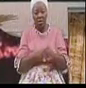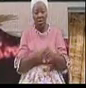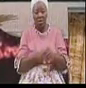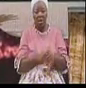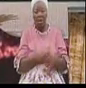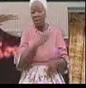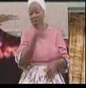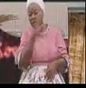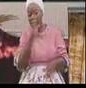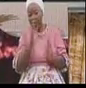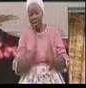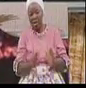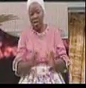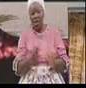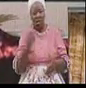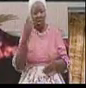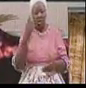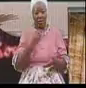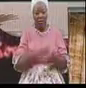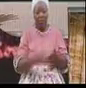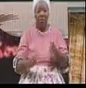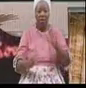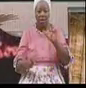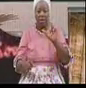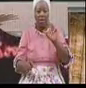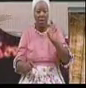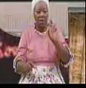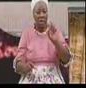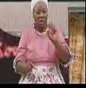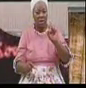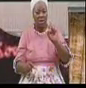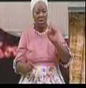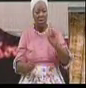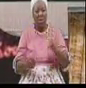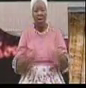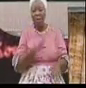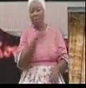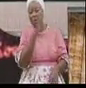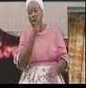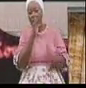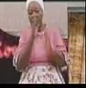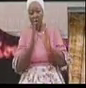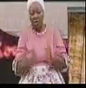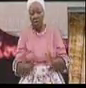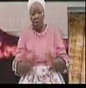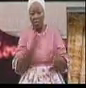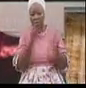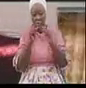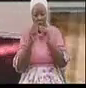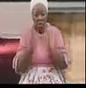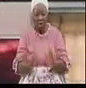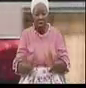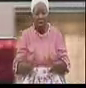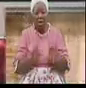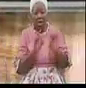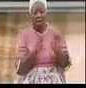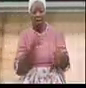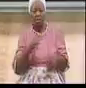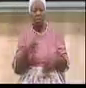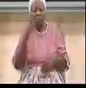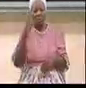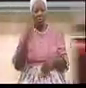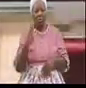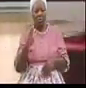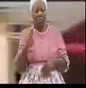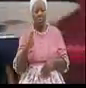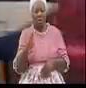verse 30, backbiters, haters of God, despiteful, proud. They're too